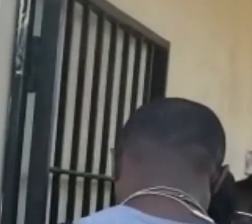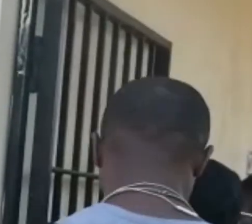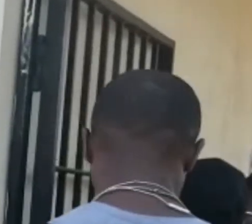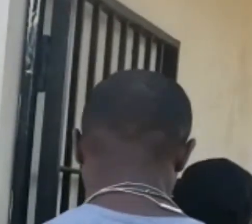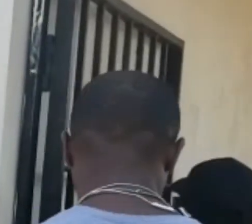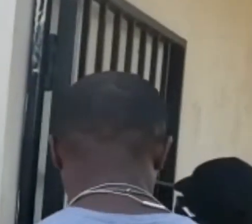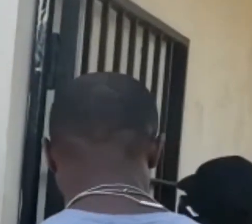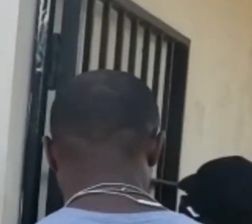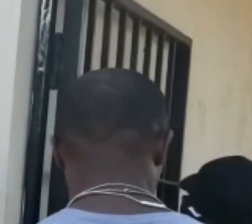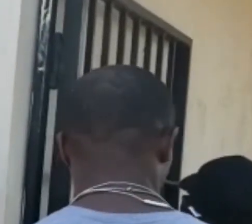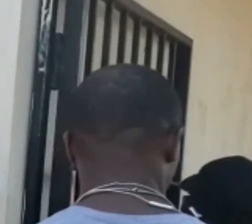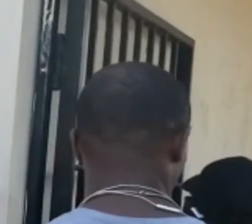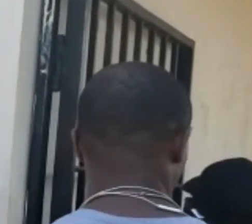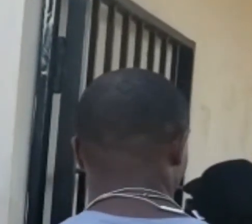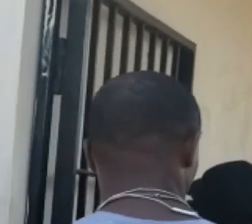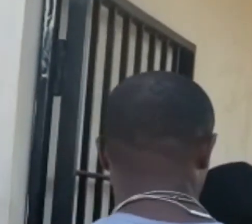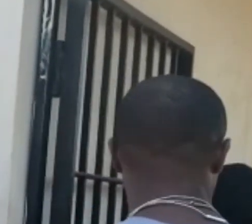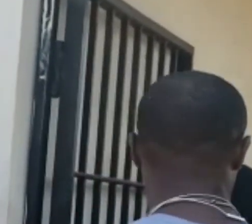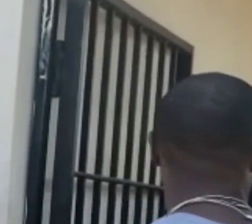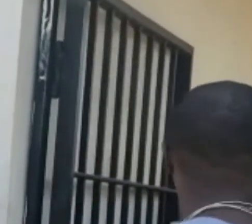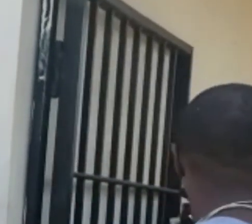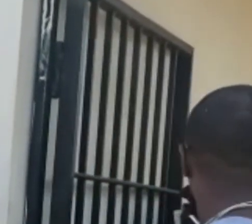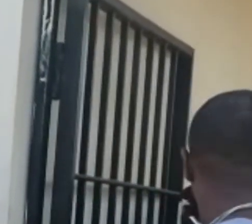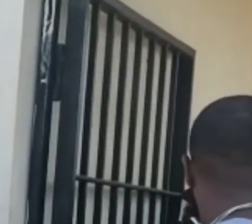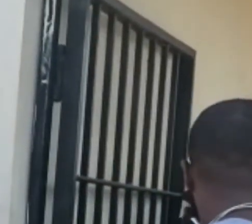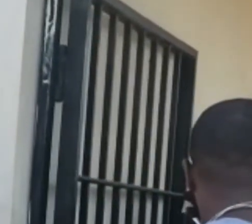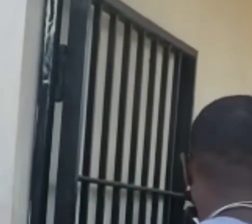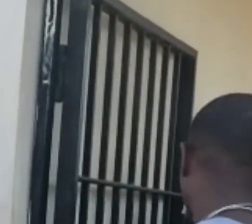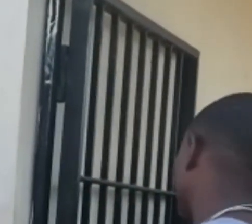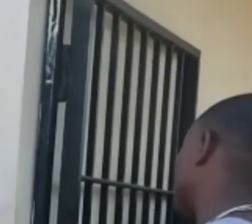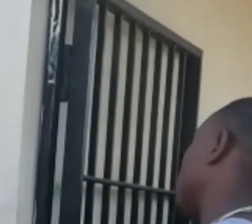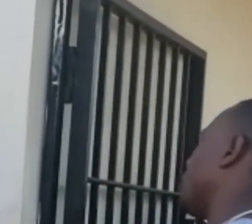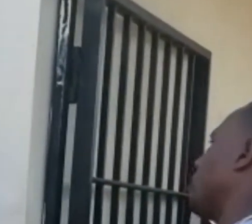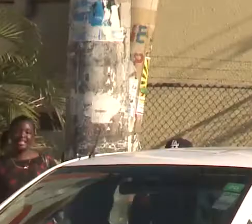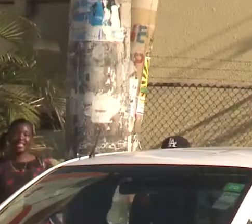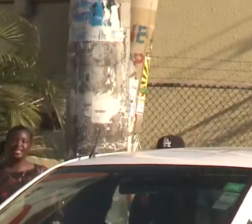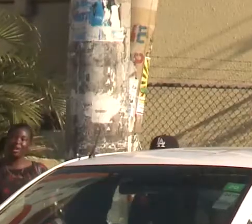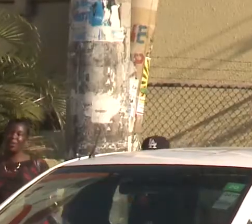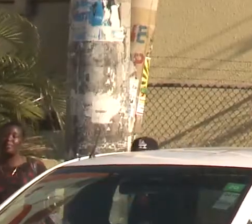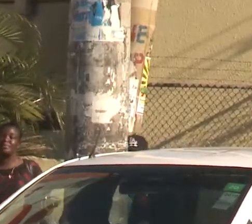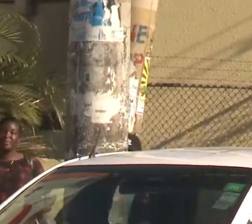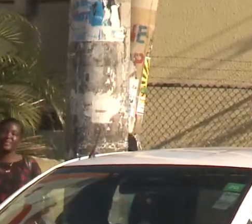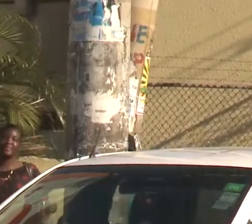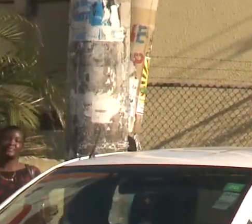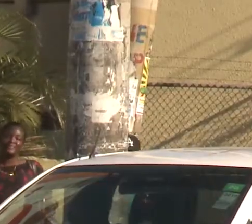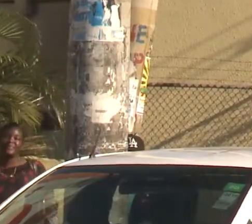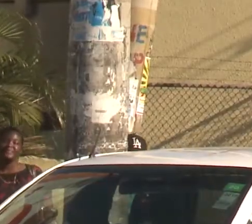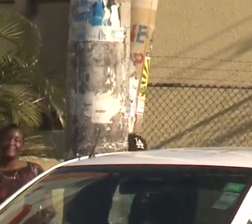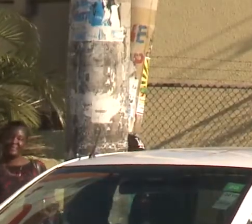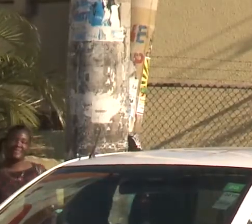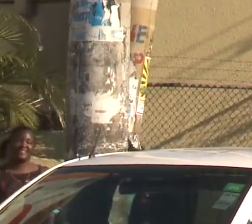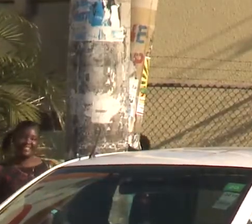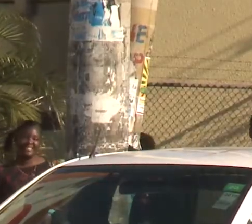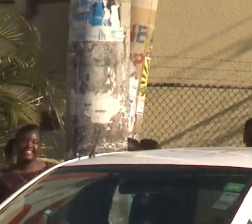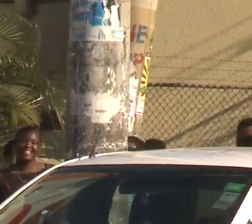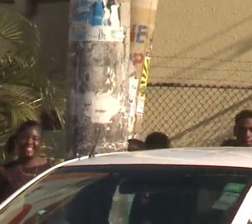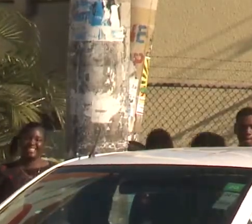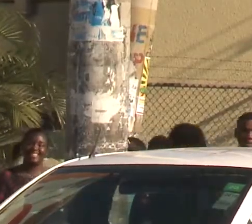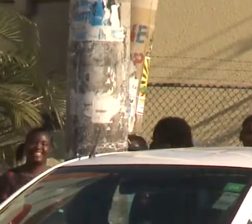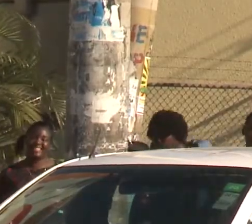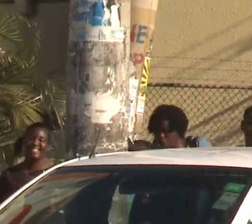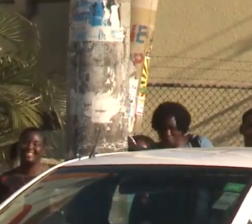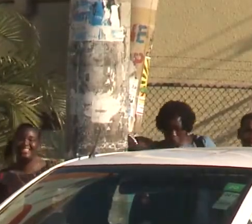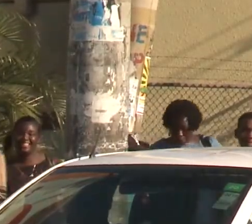government giving cash grants to individuals who can show they lost their employment since March 10. According to Dr. Clark,